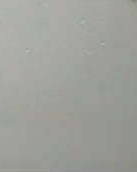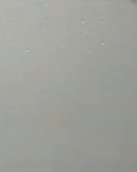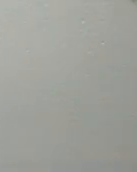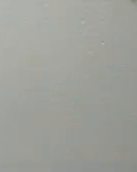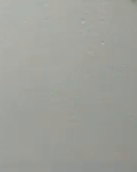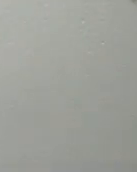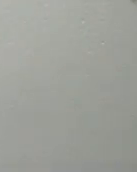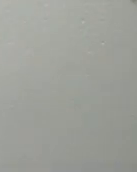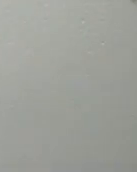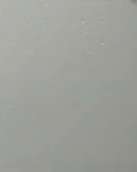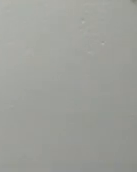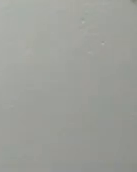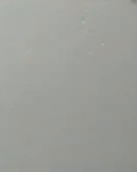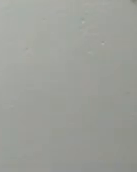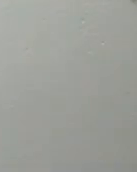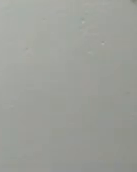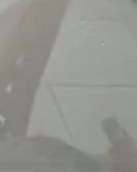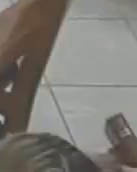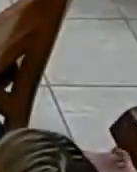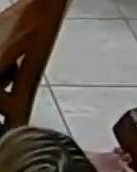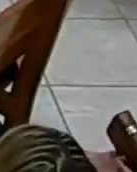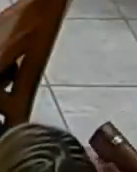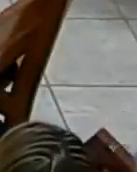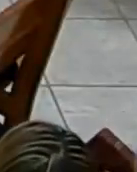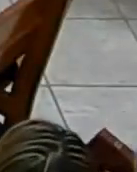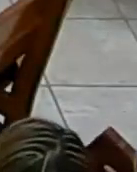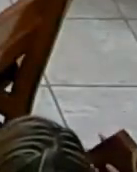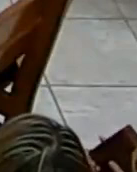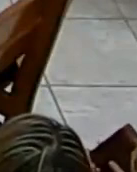Any announcement?